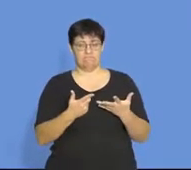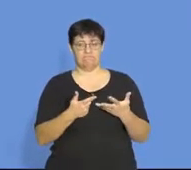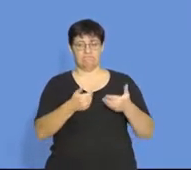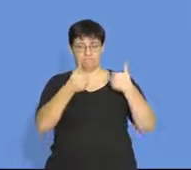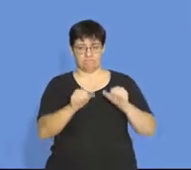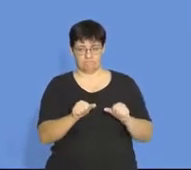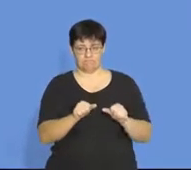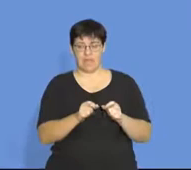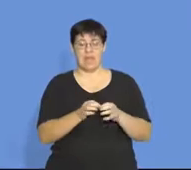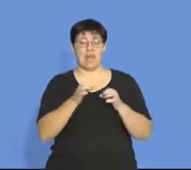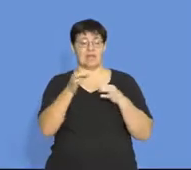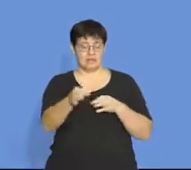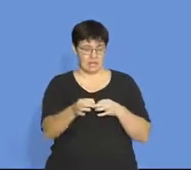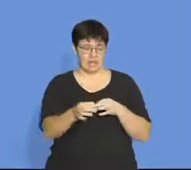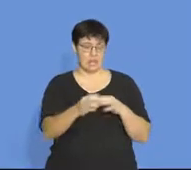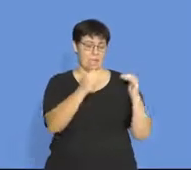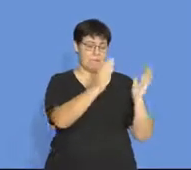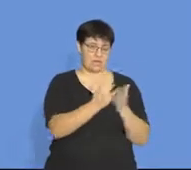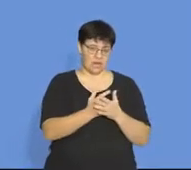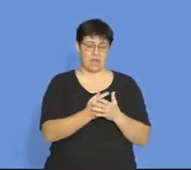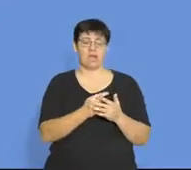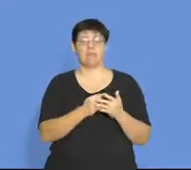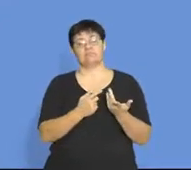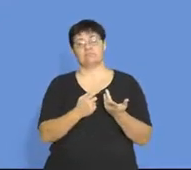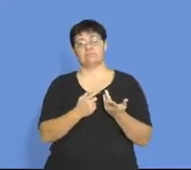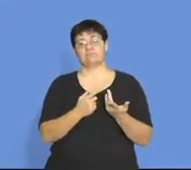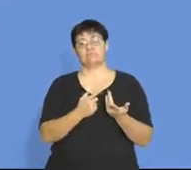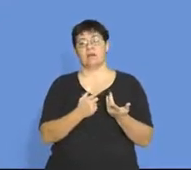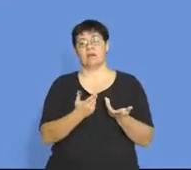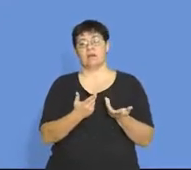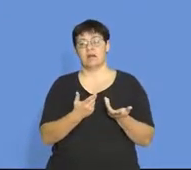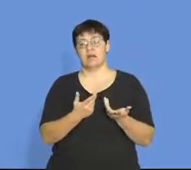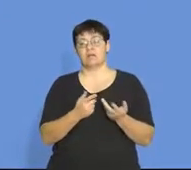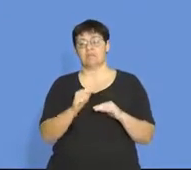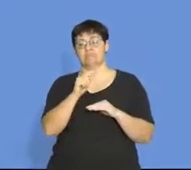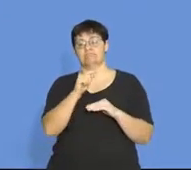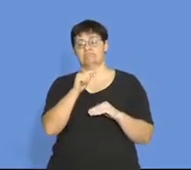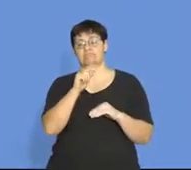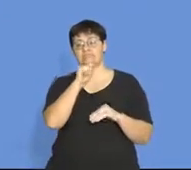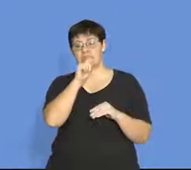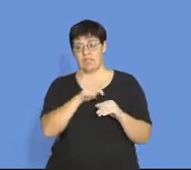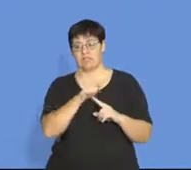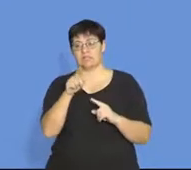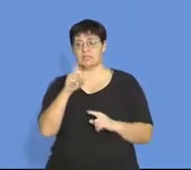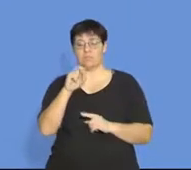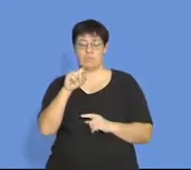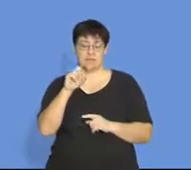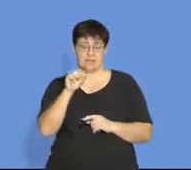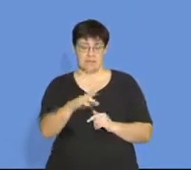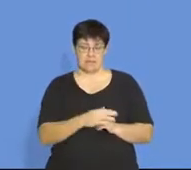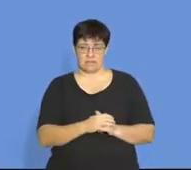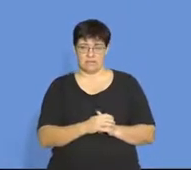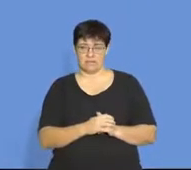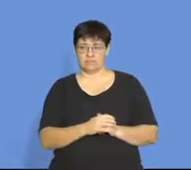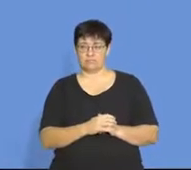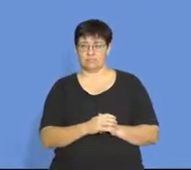expand the bracket and multiply both sides by the denominator. So if you expand the bracket, just